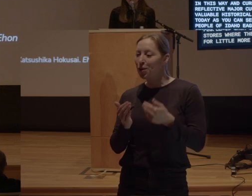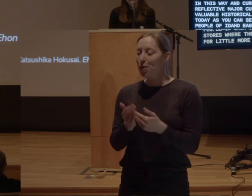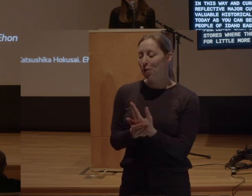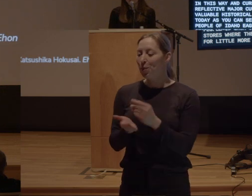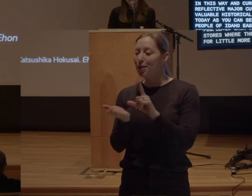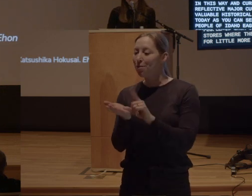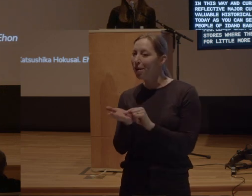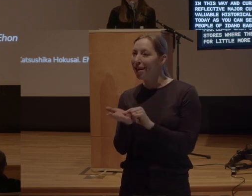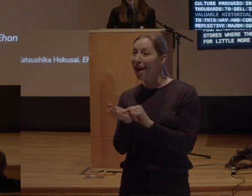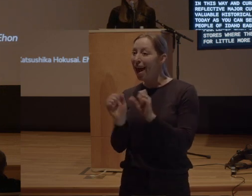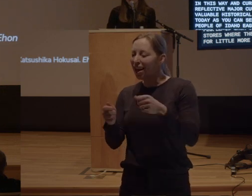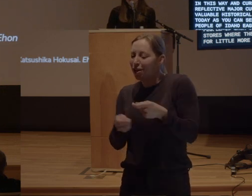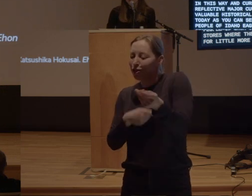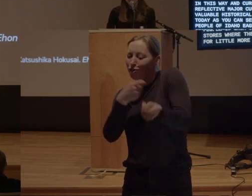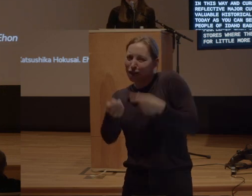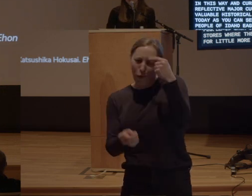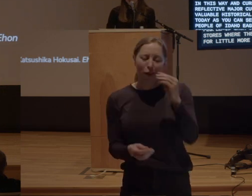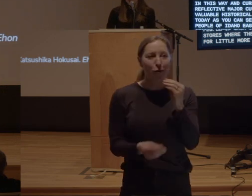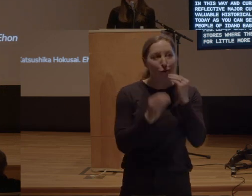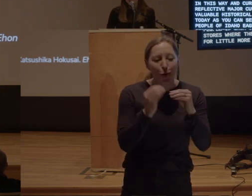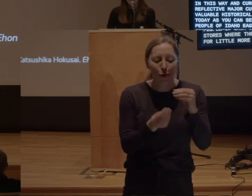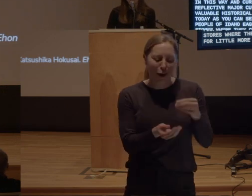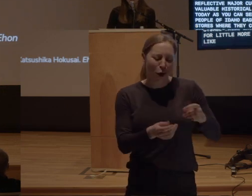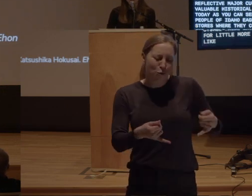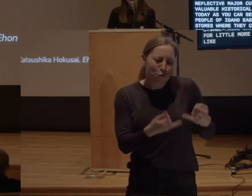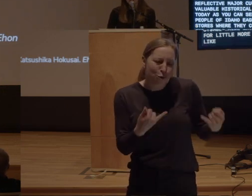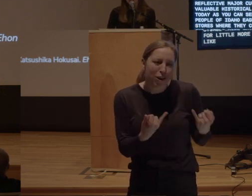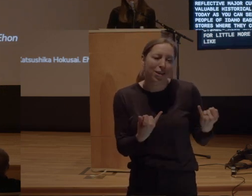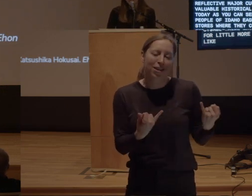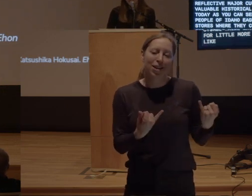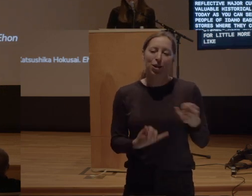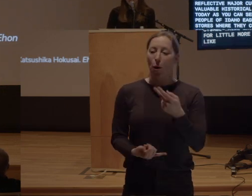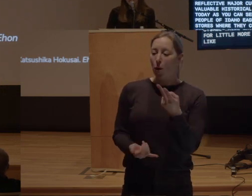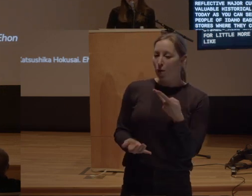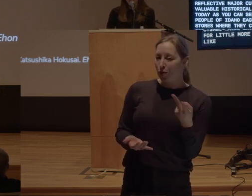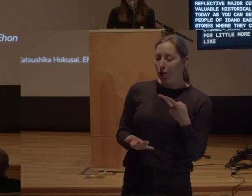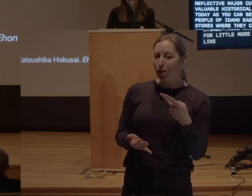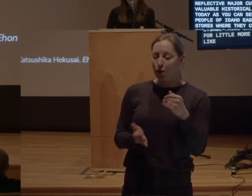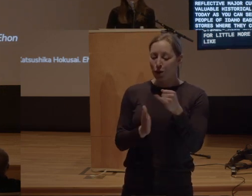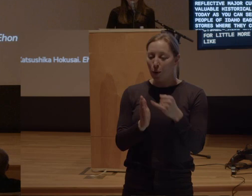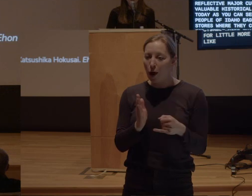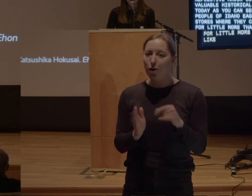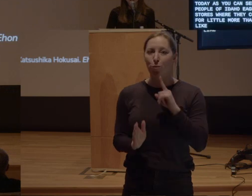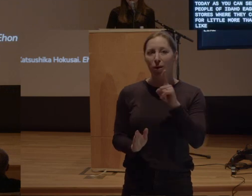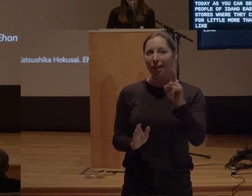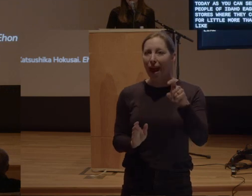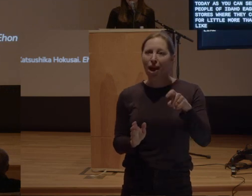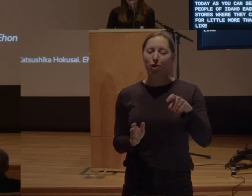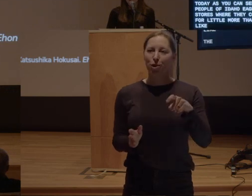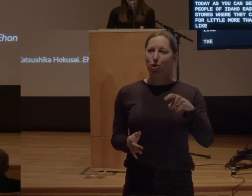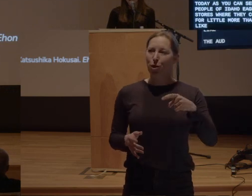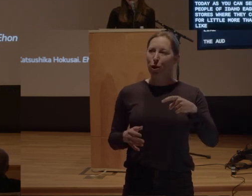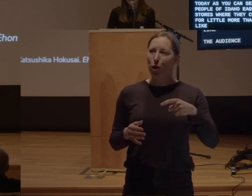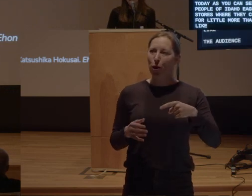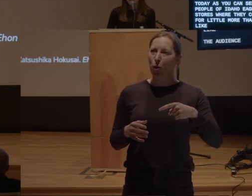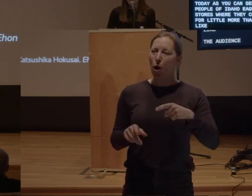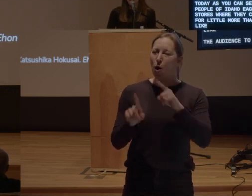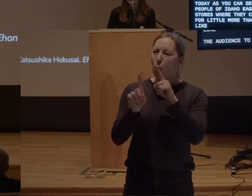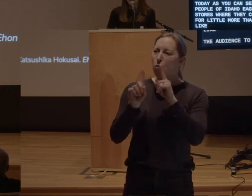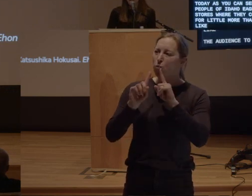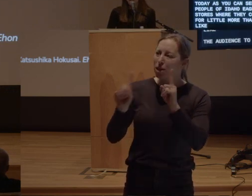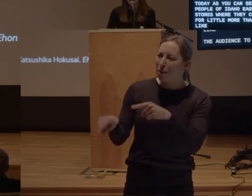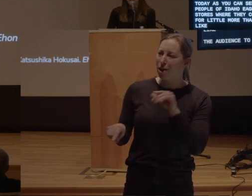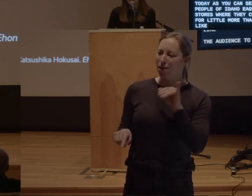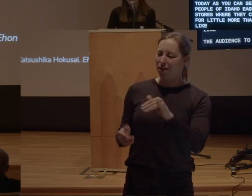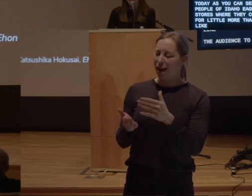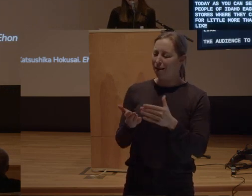noodles. Print designers like Hokusai and Hiroshige had to know and respond to their audience to attract customers and